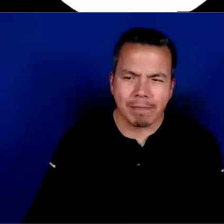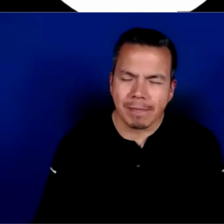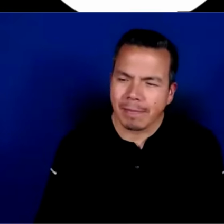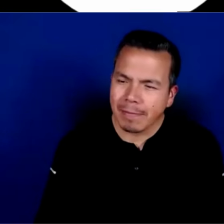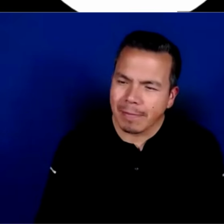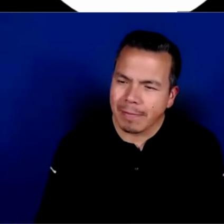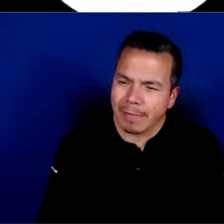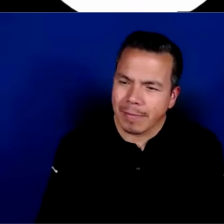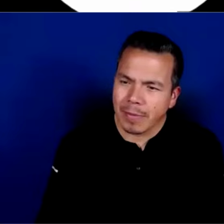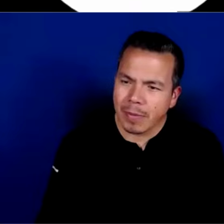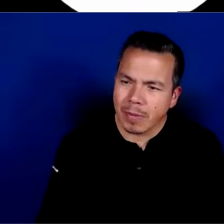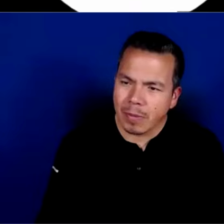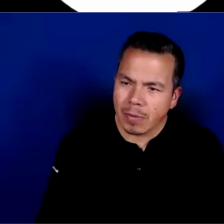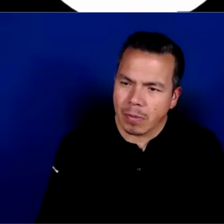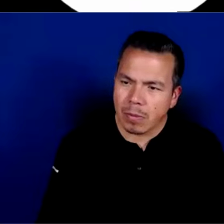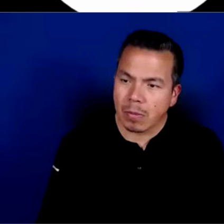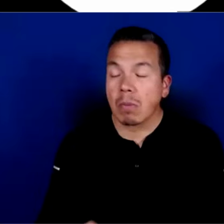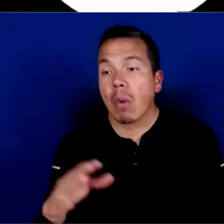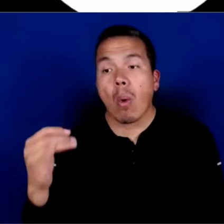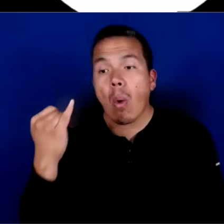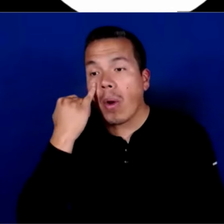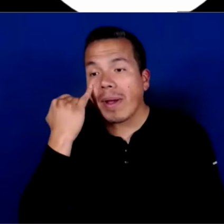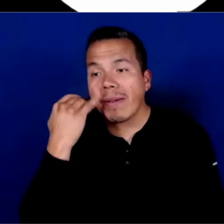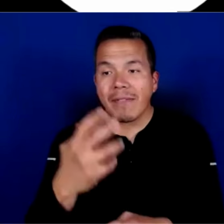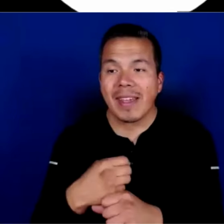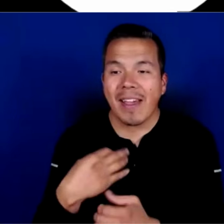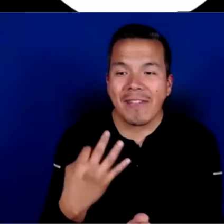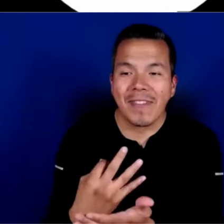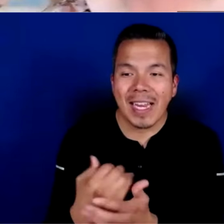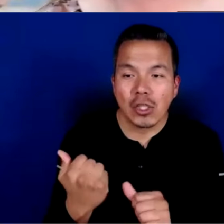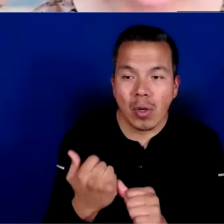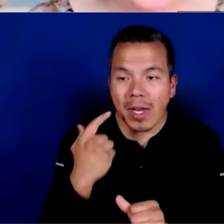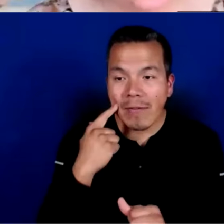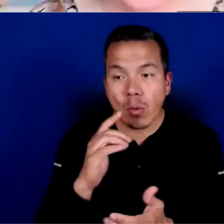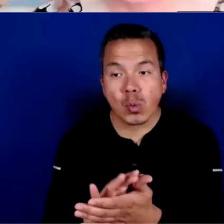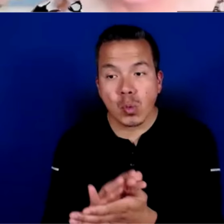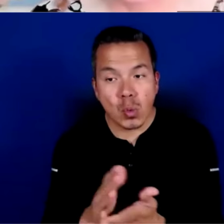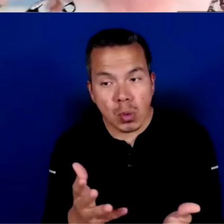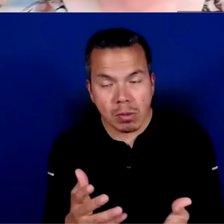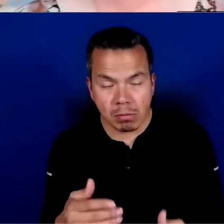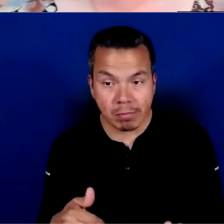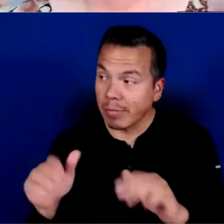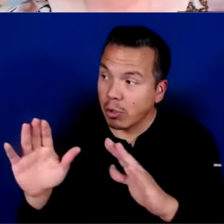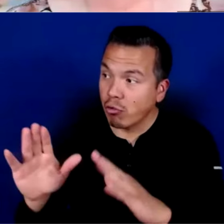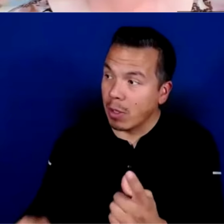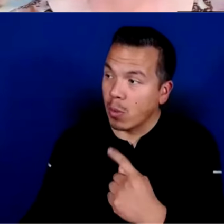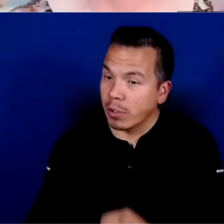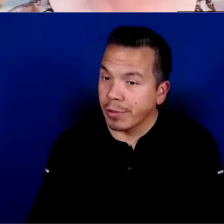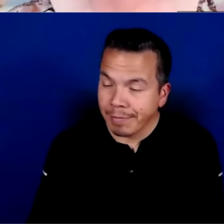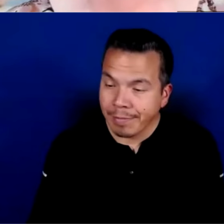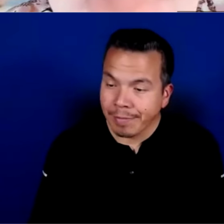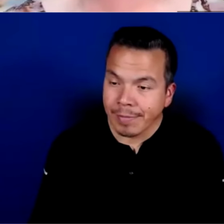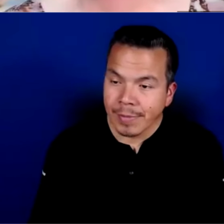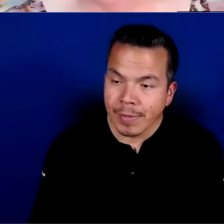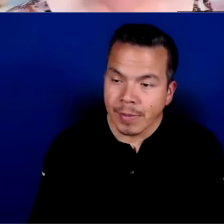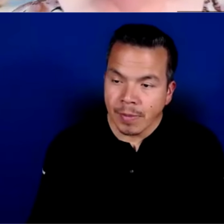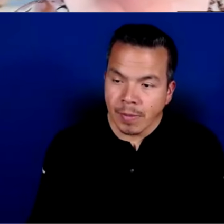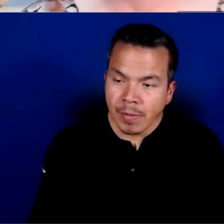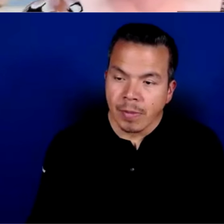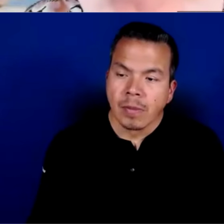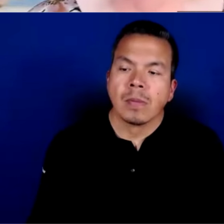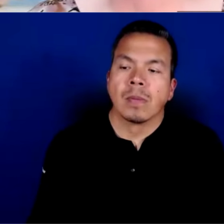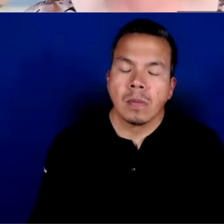How about if they get financial aid for going to school or That's a great tax question. return? So the financial